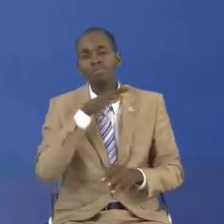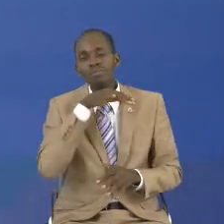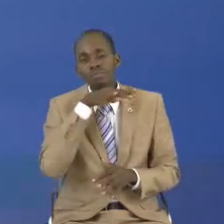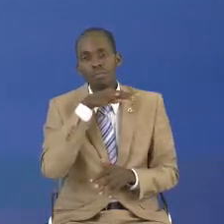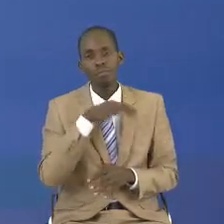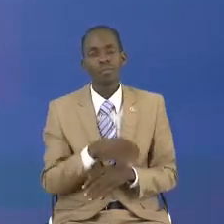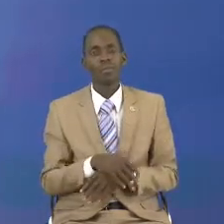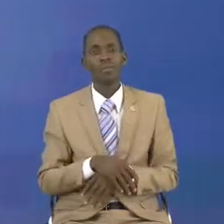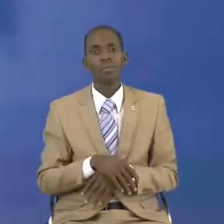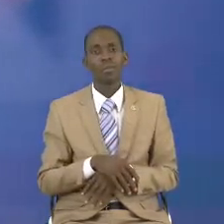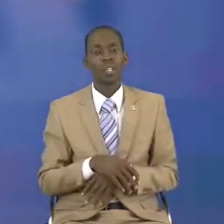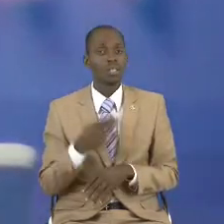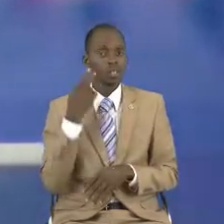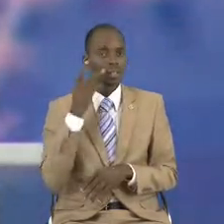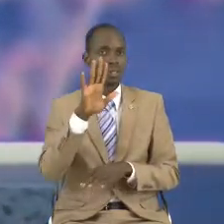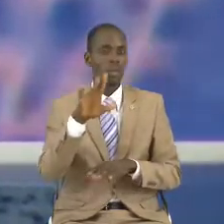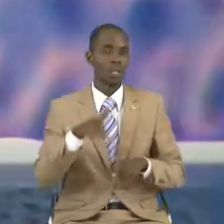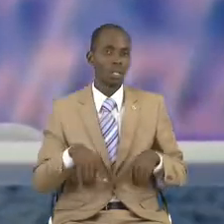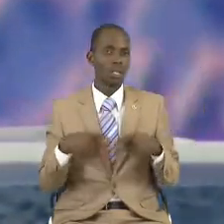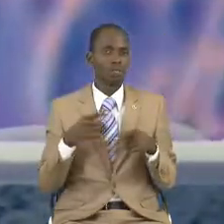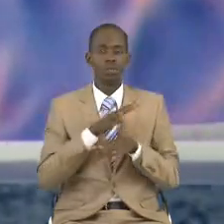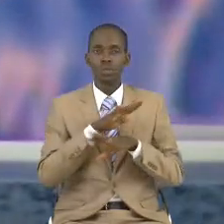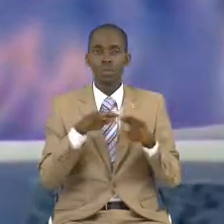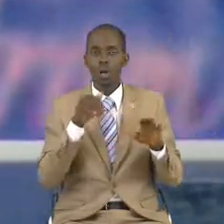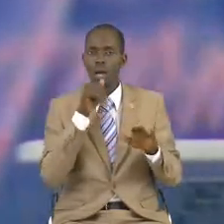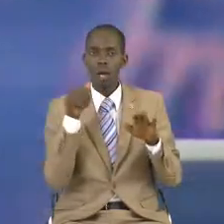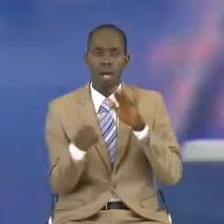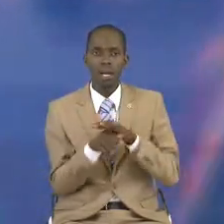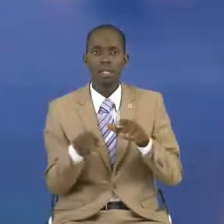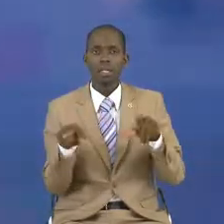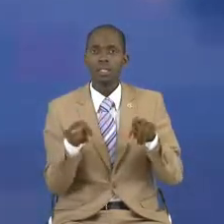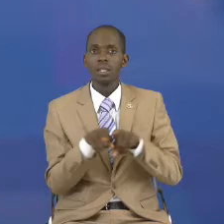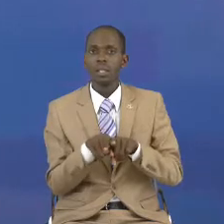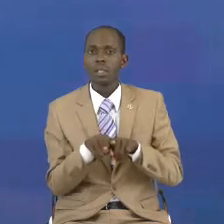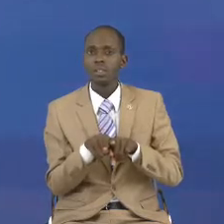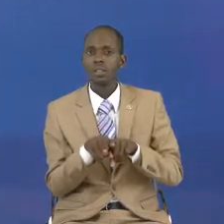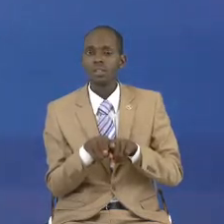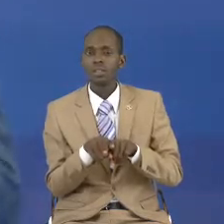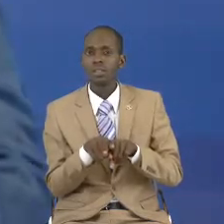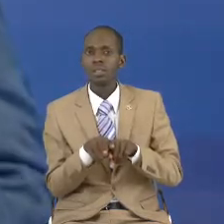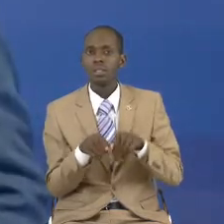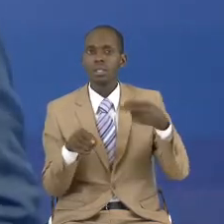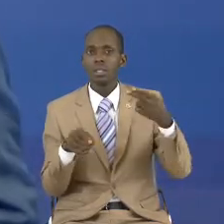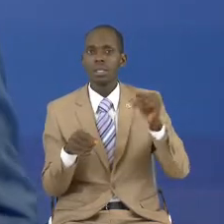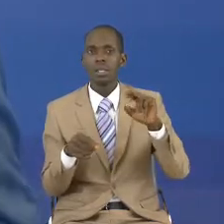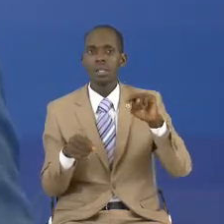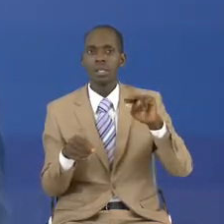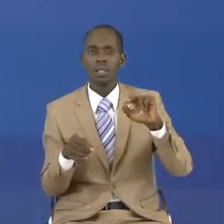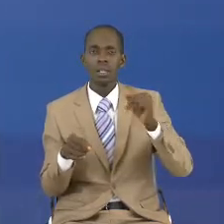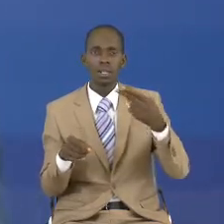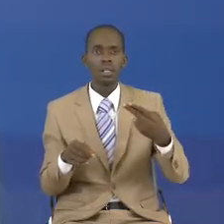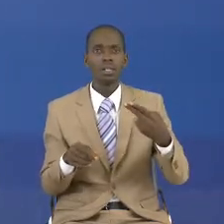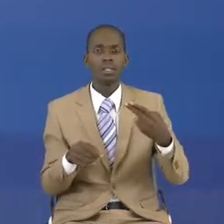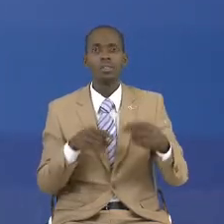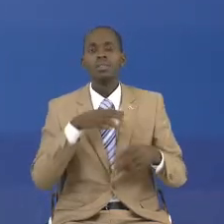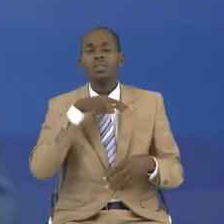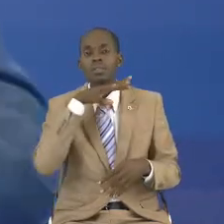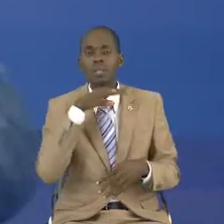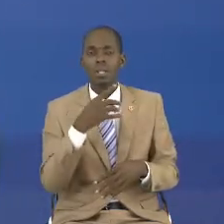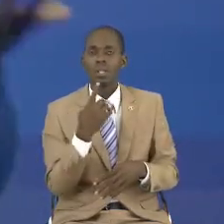your life don't hide like anna don't cover up like adam feel the language